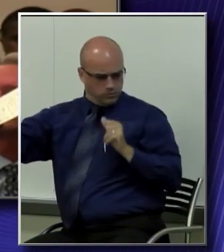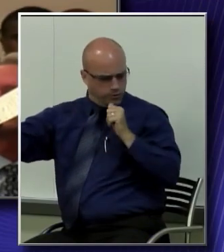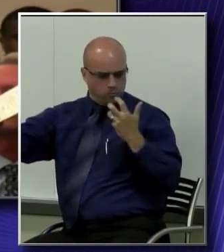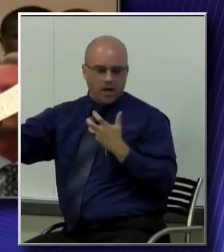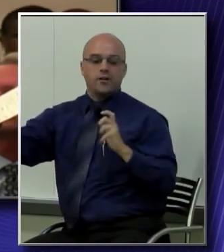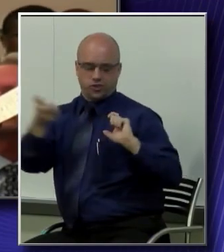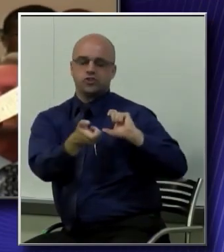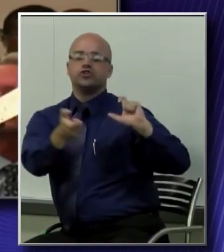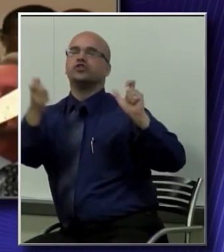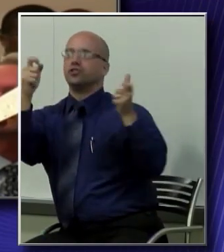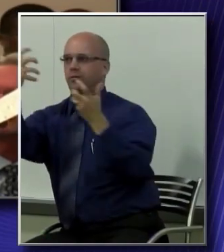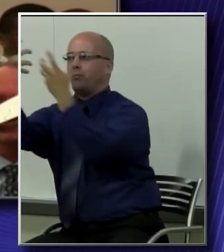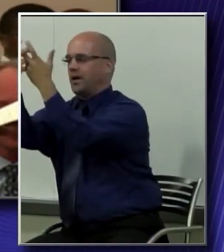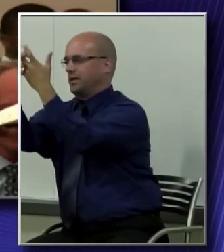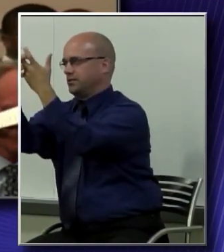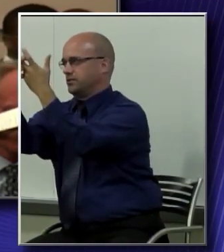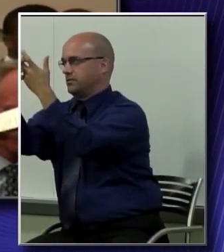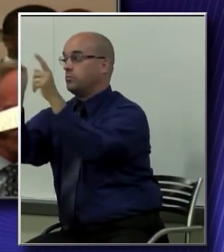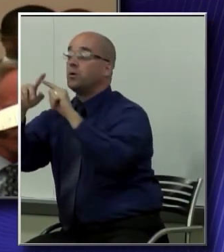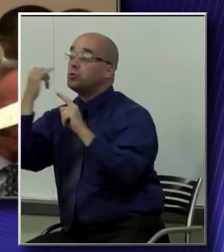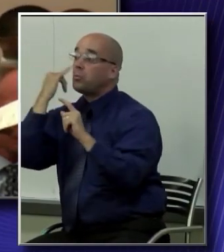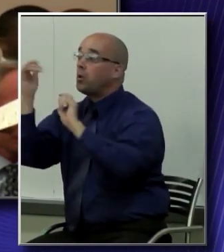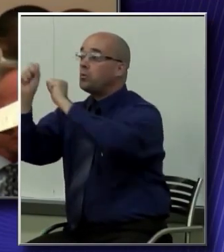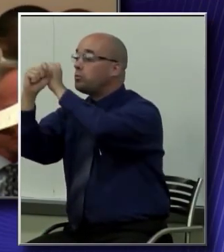vision, change destroys.